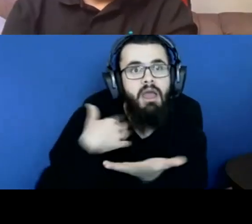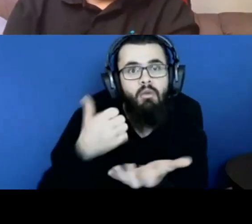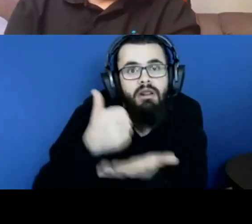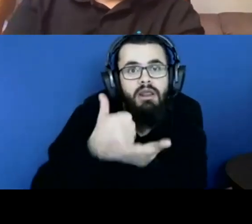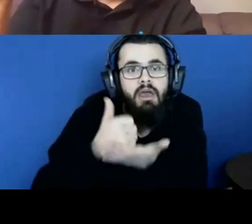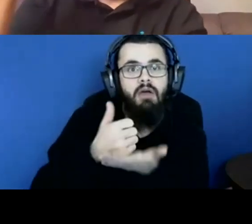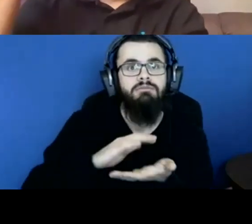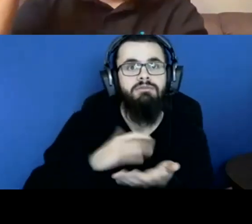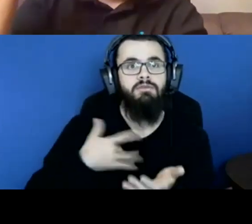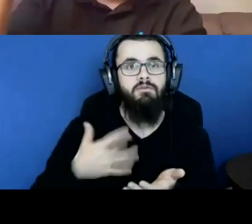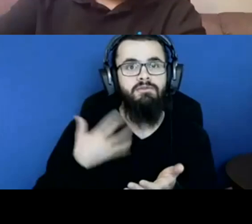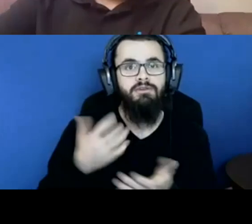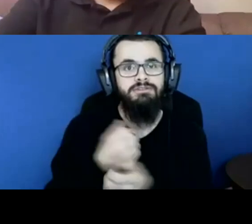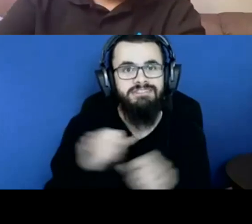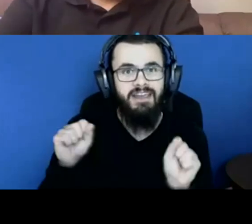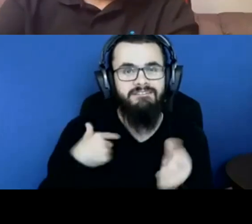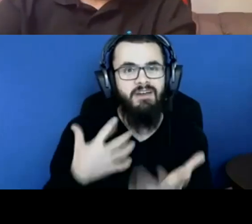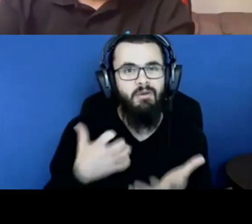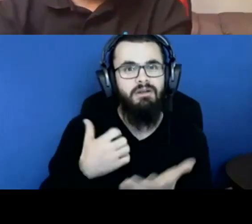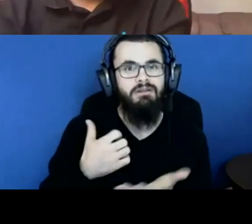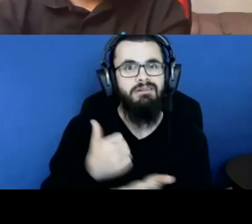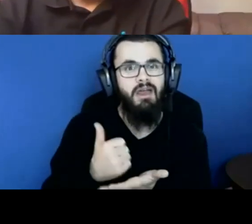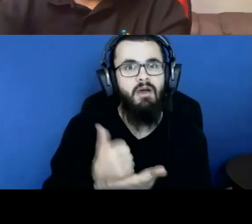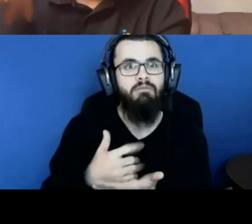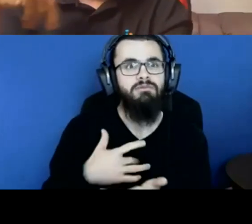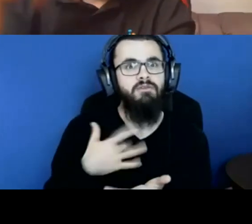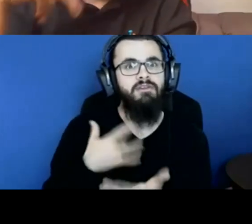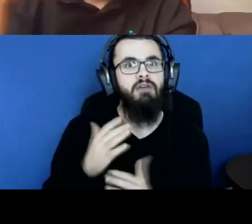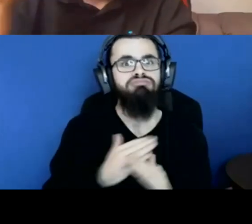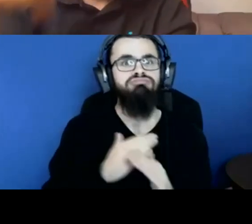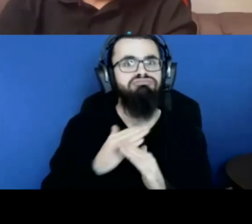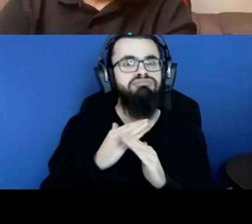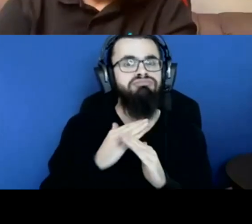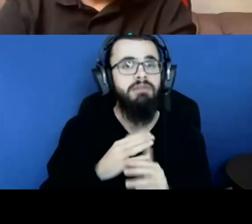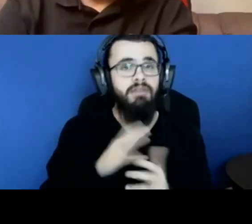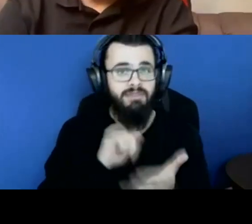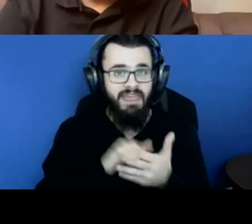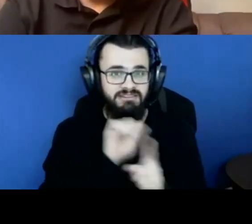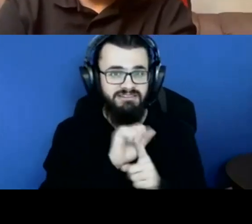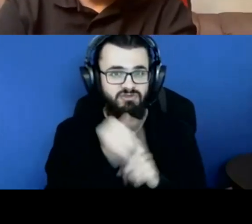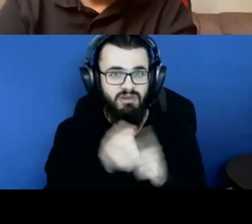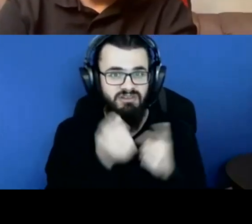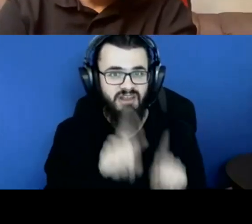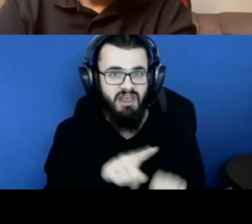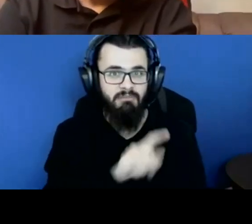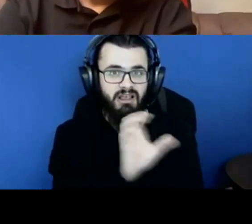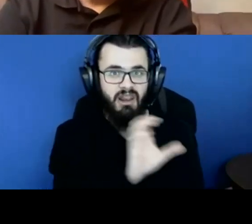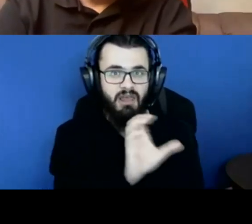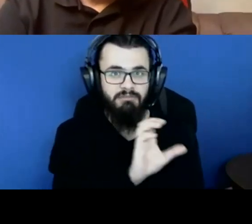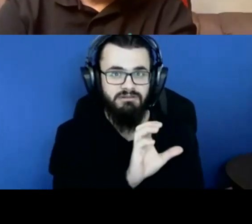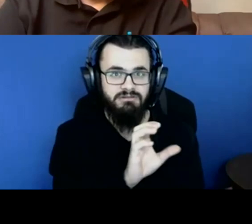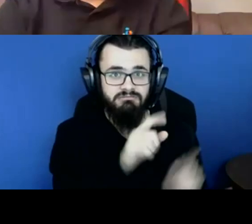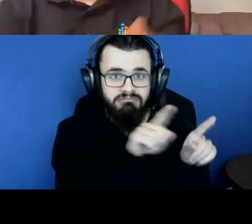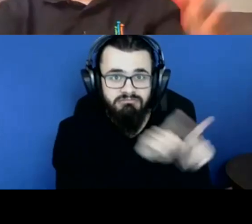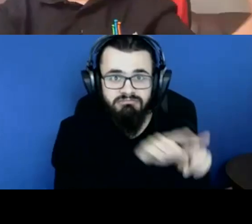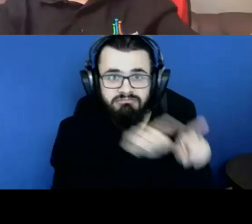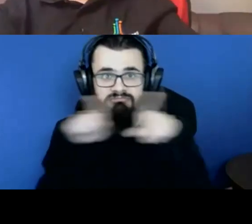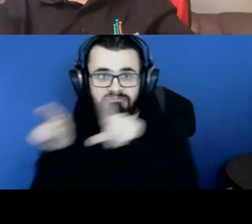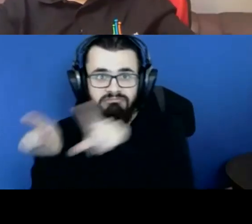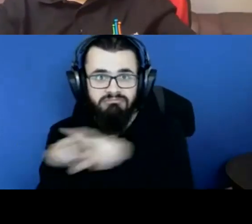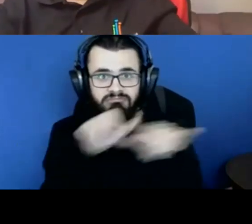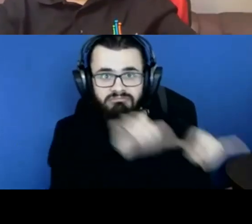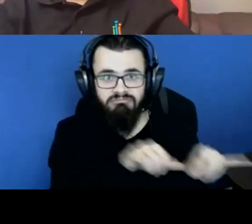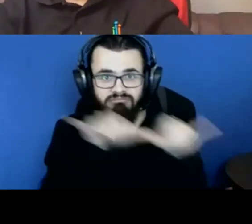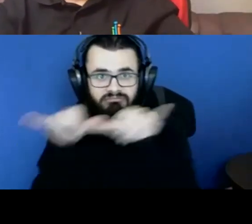remember that the bad things that happened in Columbus, I didn't want to happen here in where I am now. And so to